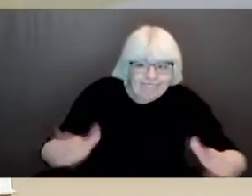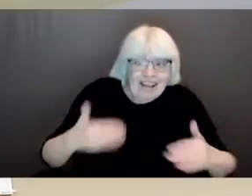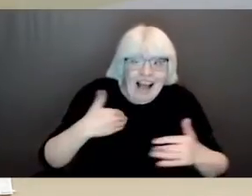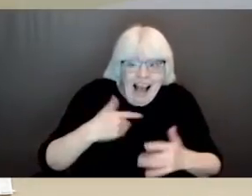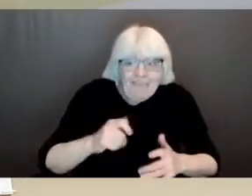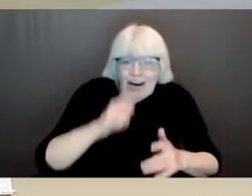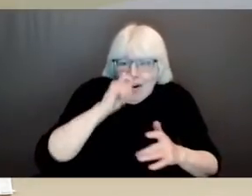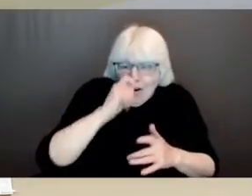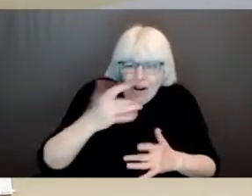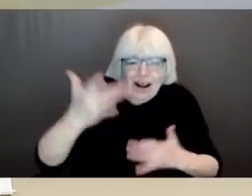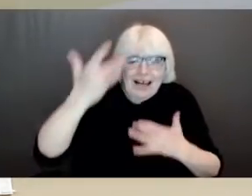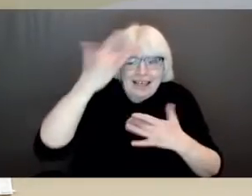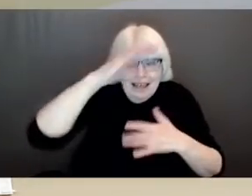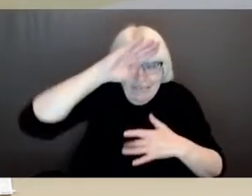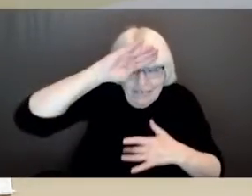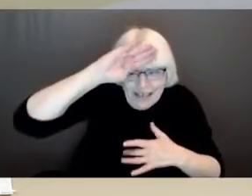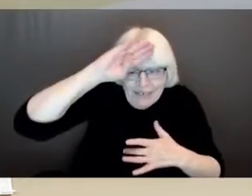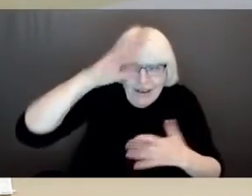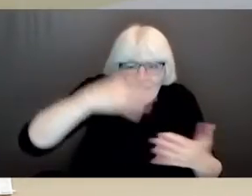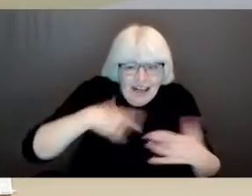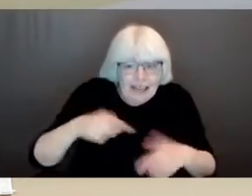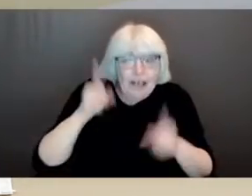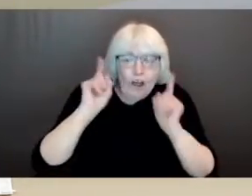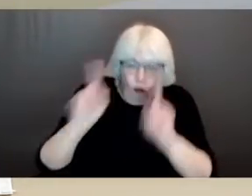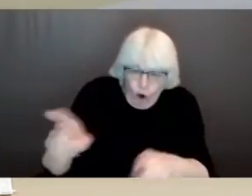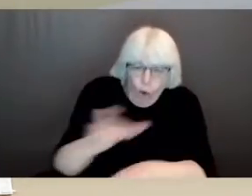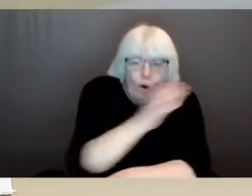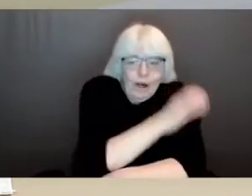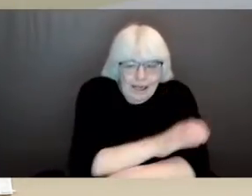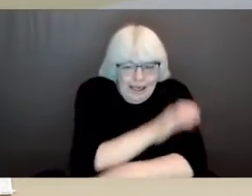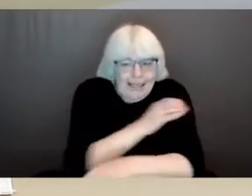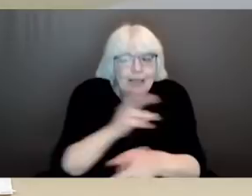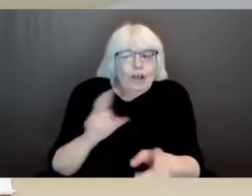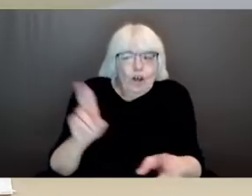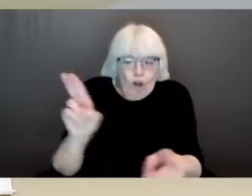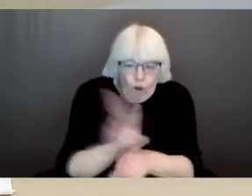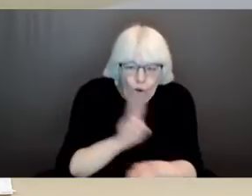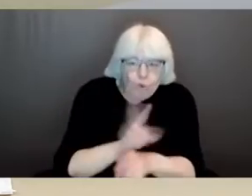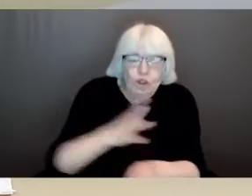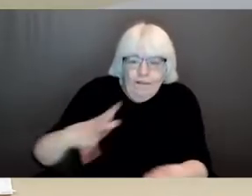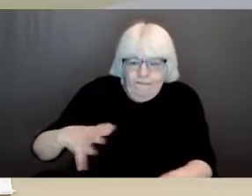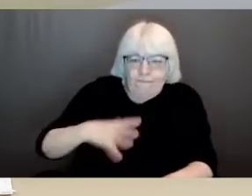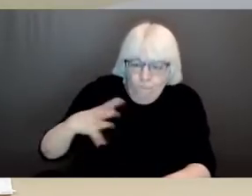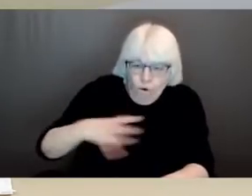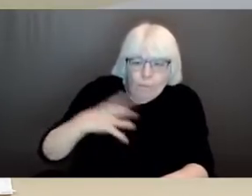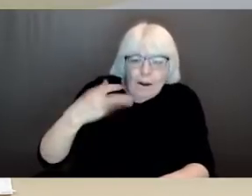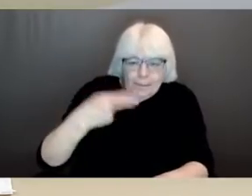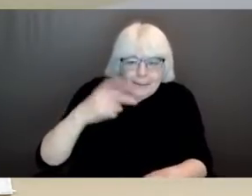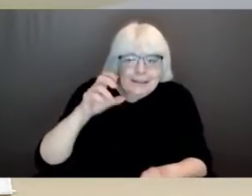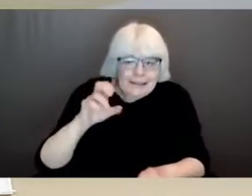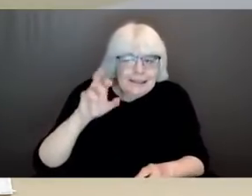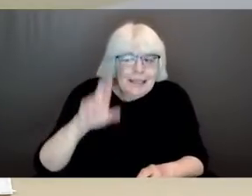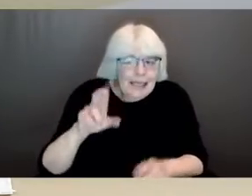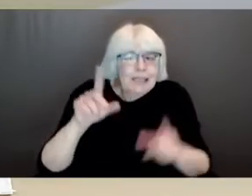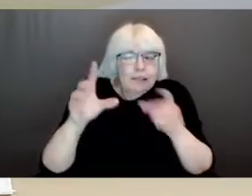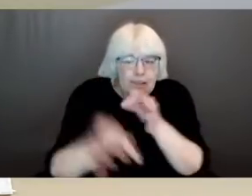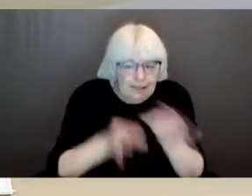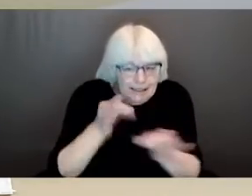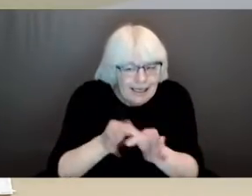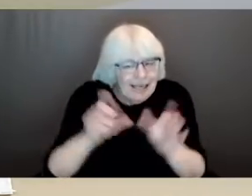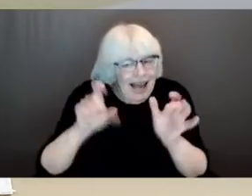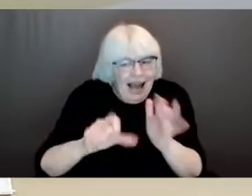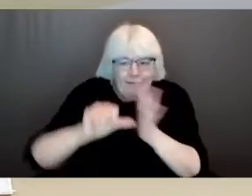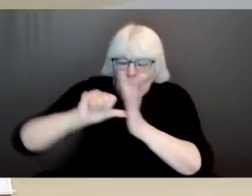PI testing clinic using a PCR test. And to really reiterate, the very best test for anyone